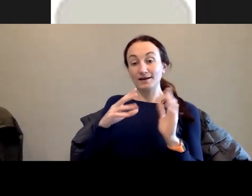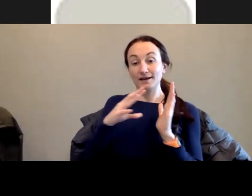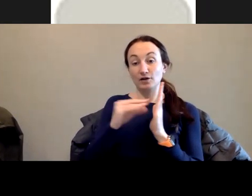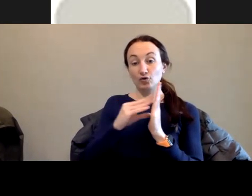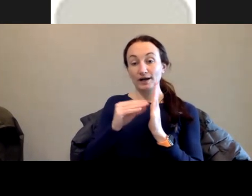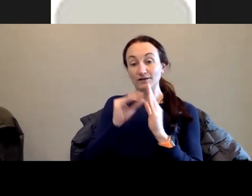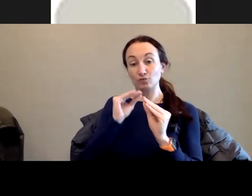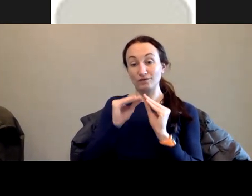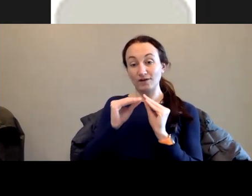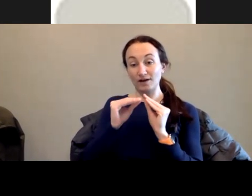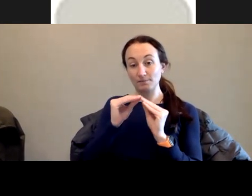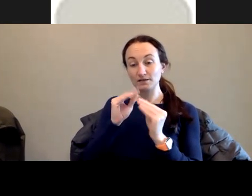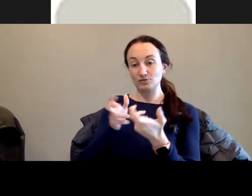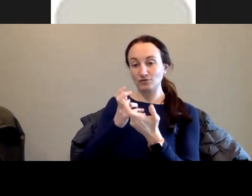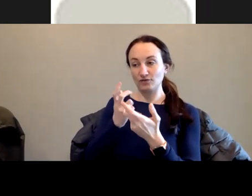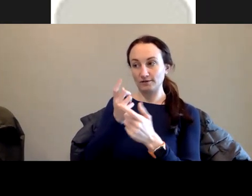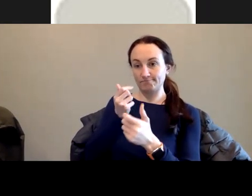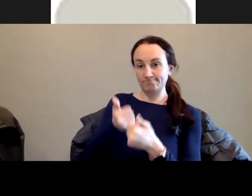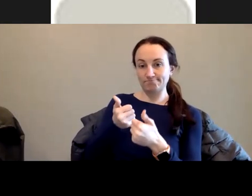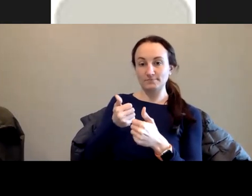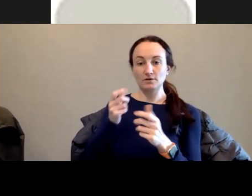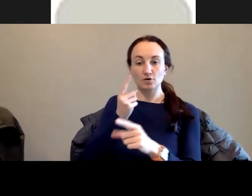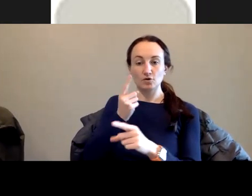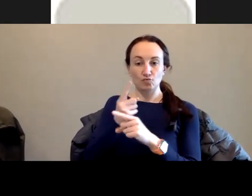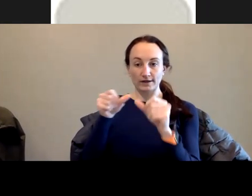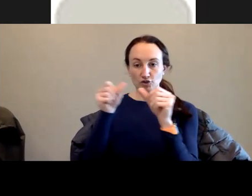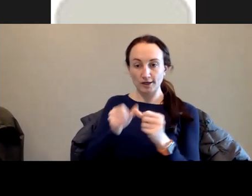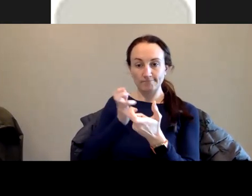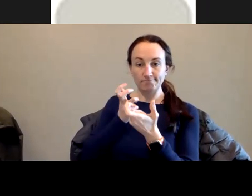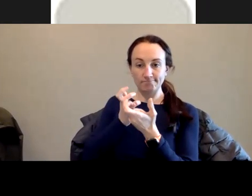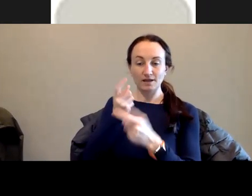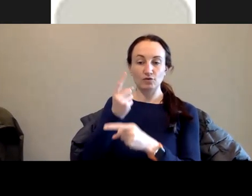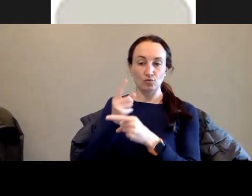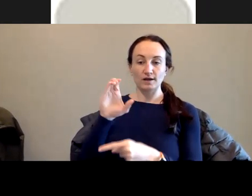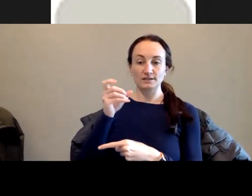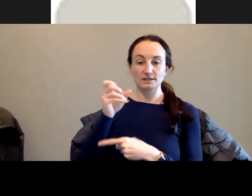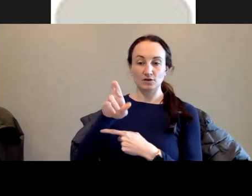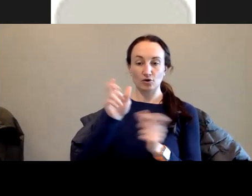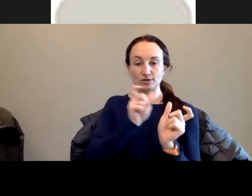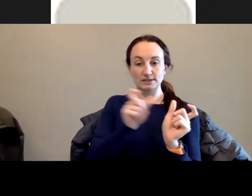fit the right shape and also fill out the right CDR sequence.